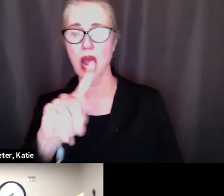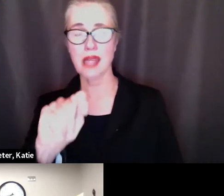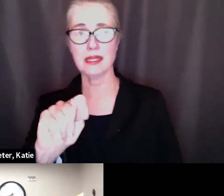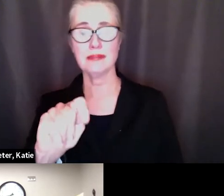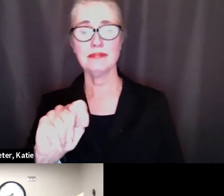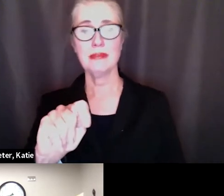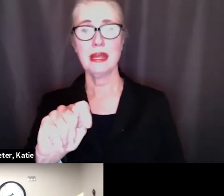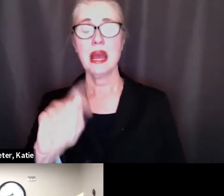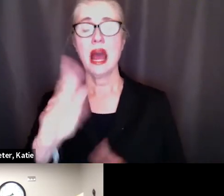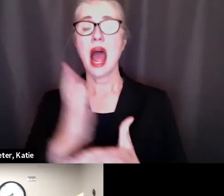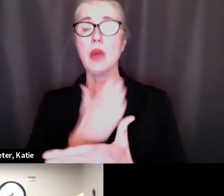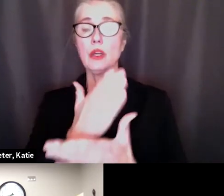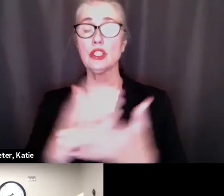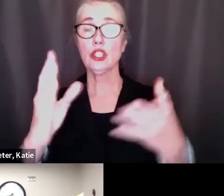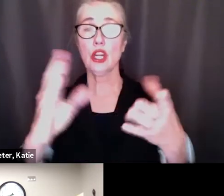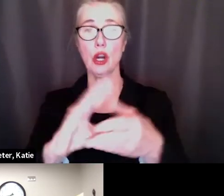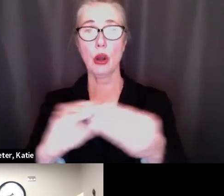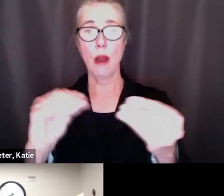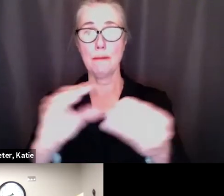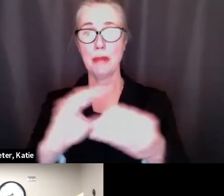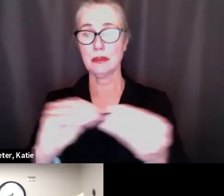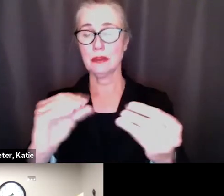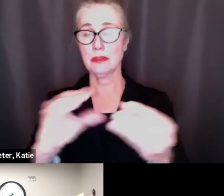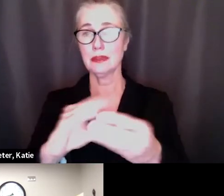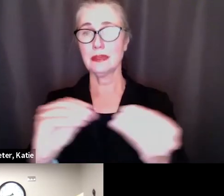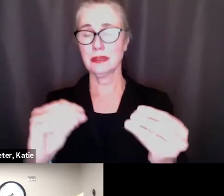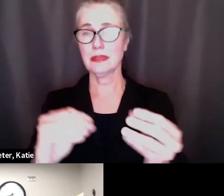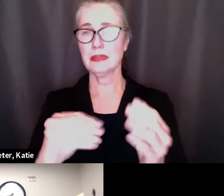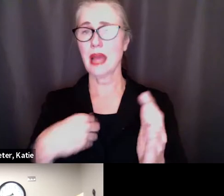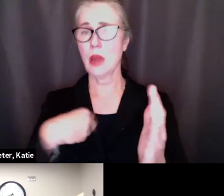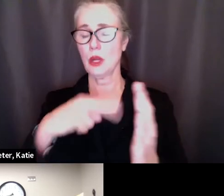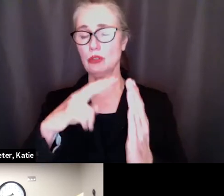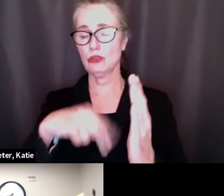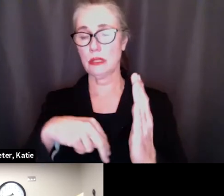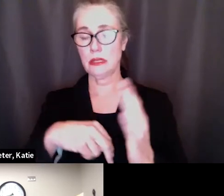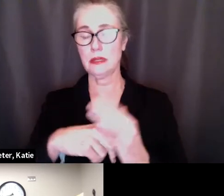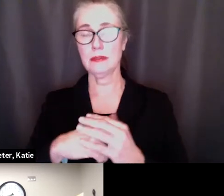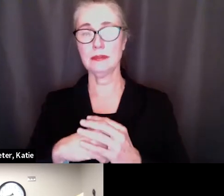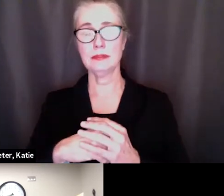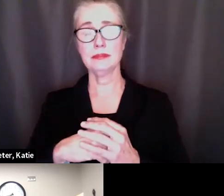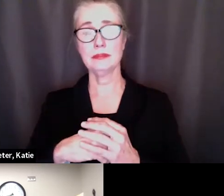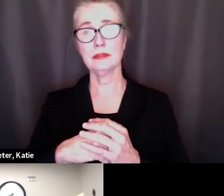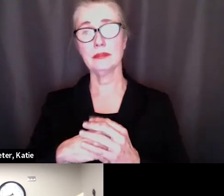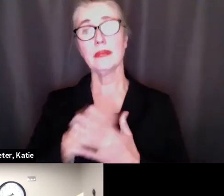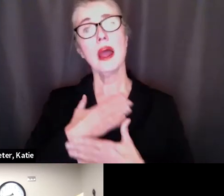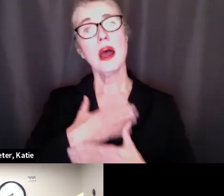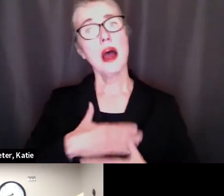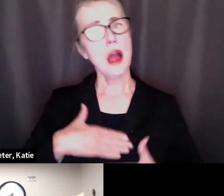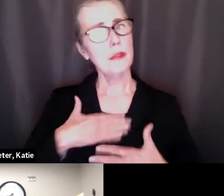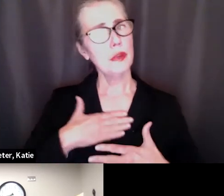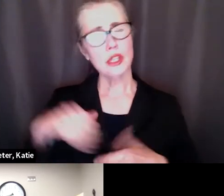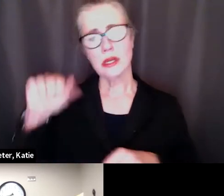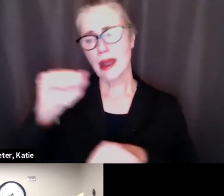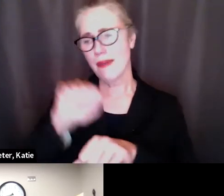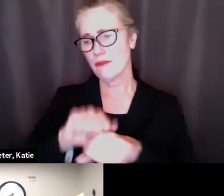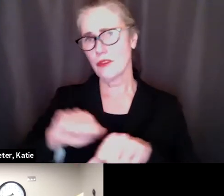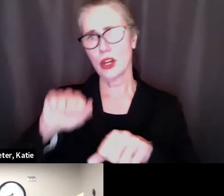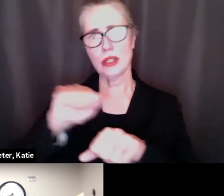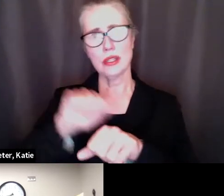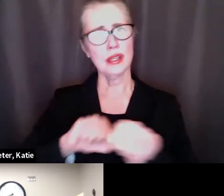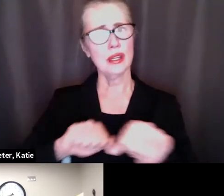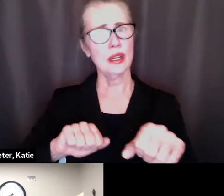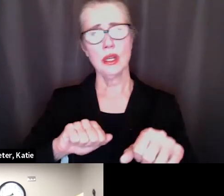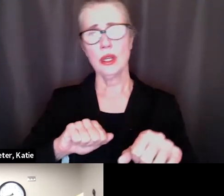here that i'd like to just sort of refer to and read first of all i really appreciate the effort to almost completely